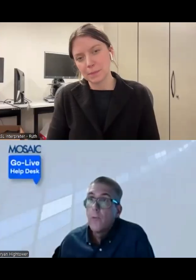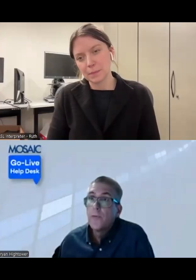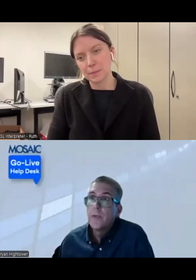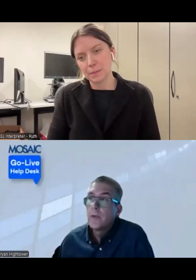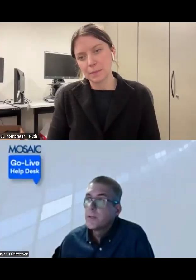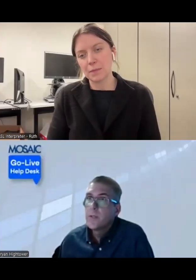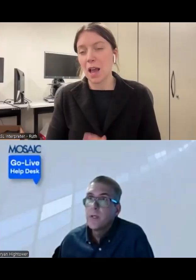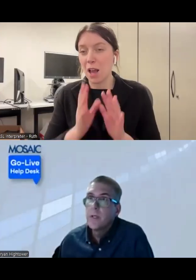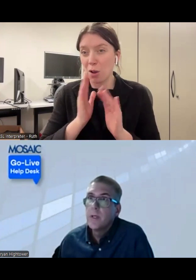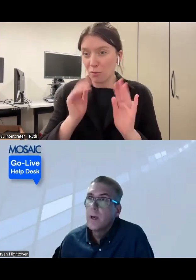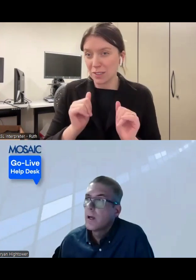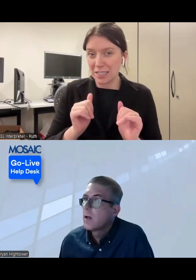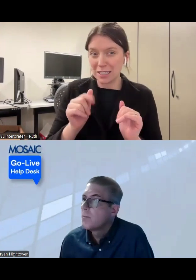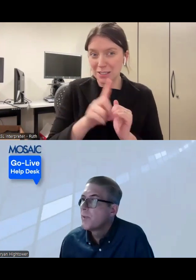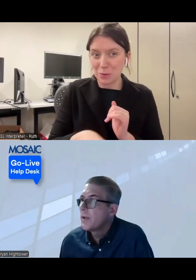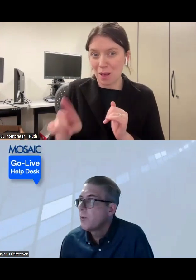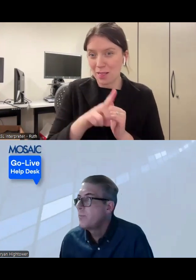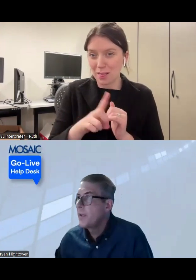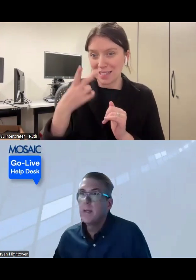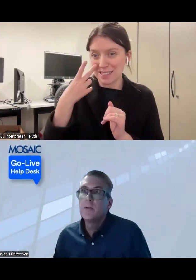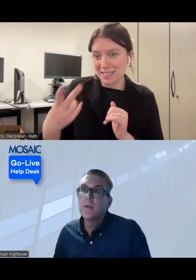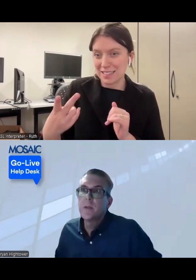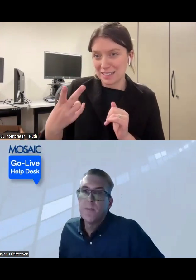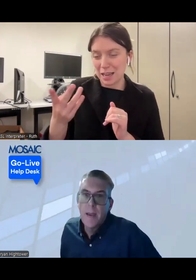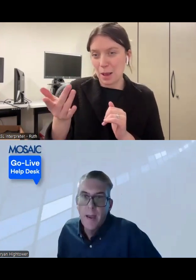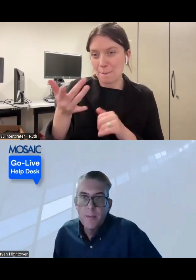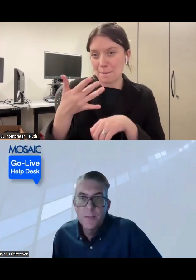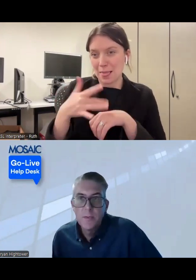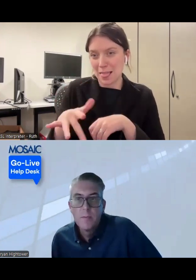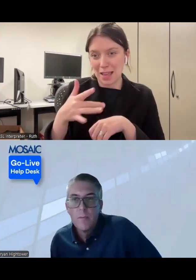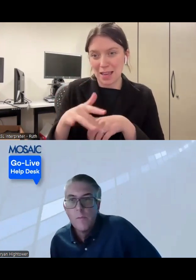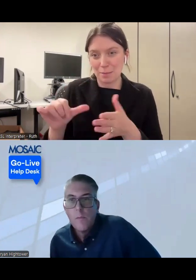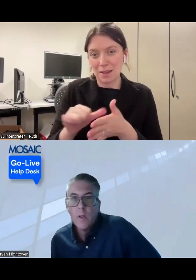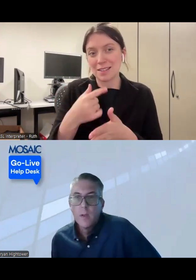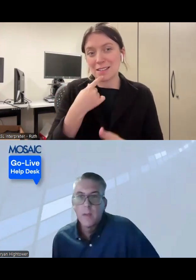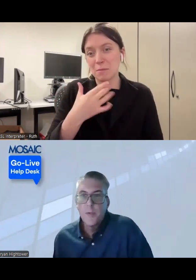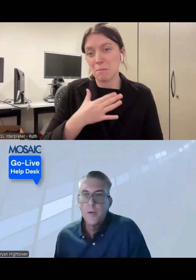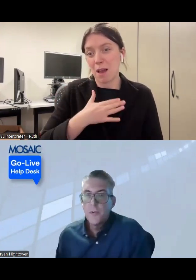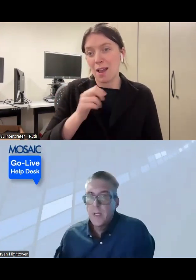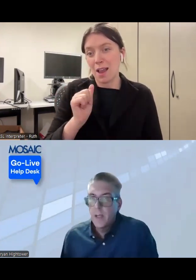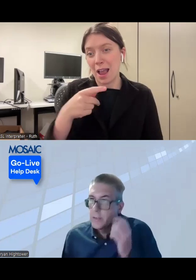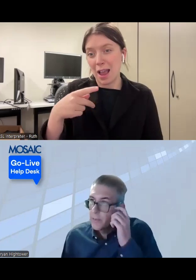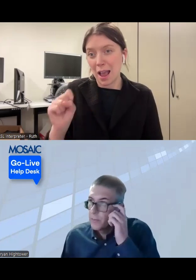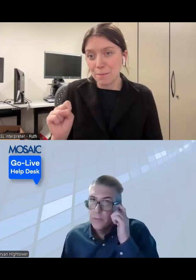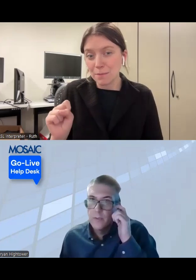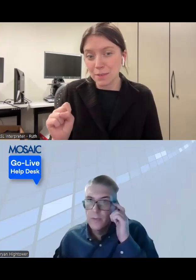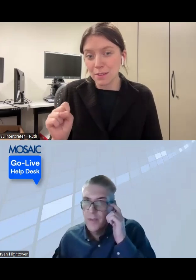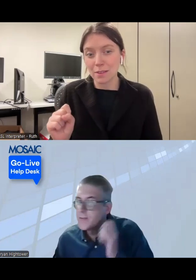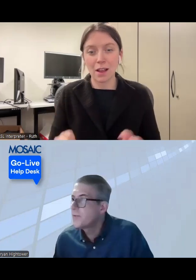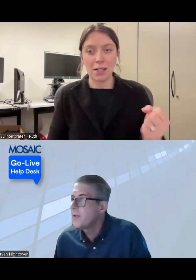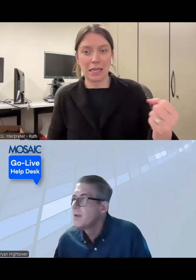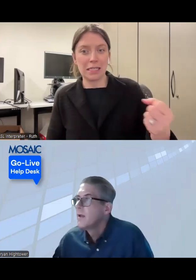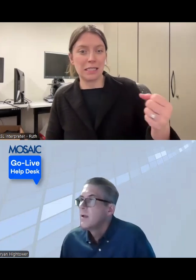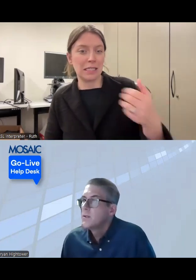So hopefully you can see a blank web page that says My Apps. Let me know if you can't.